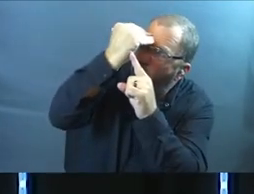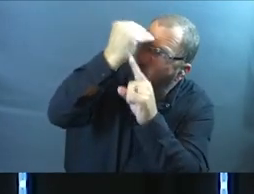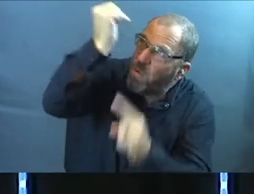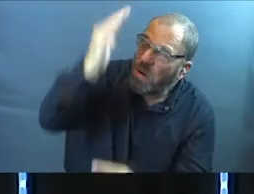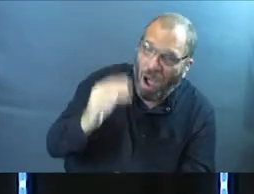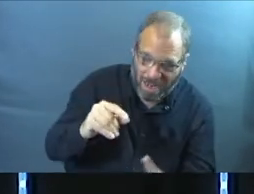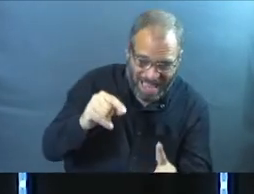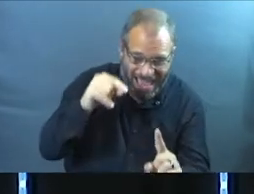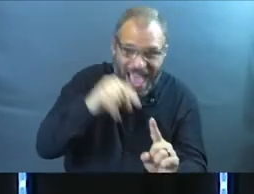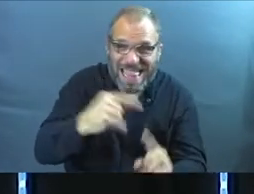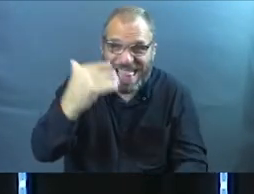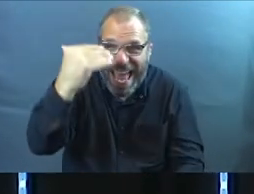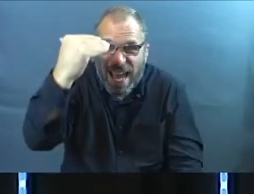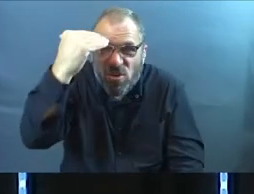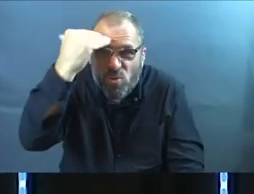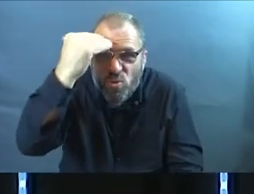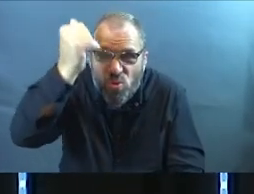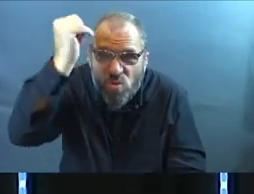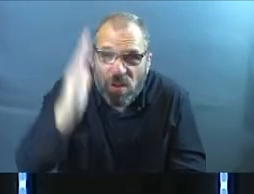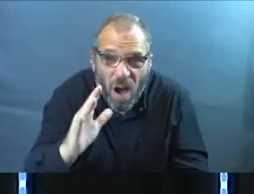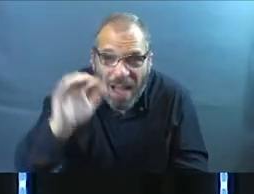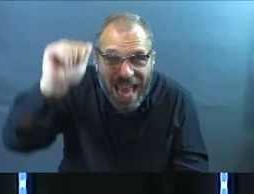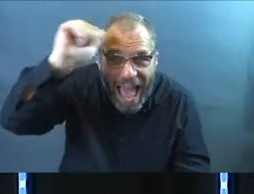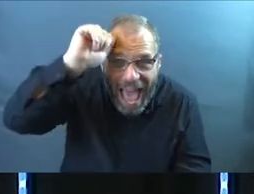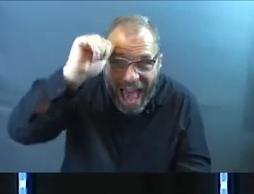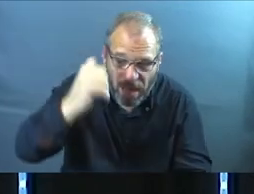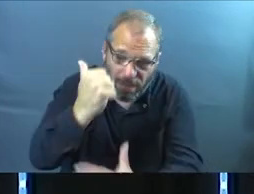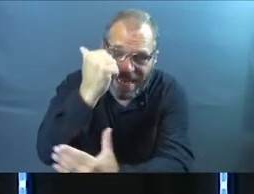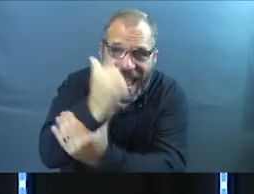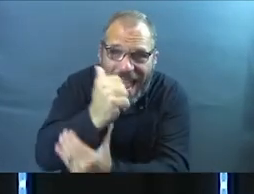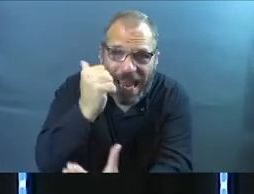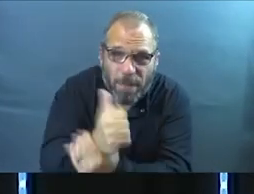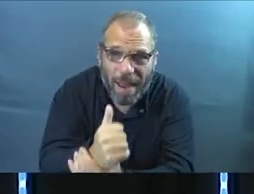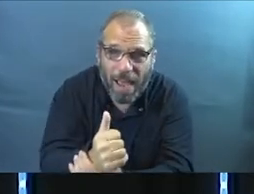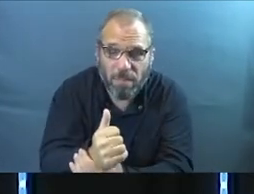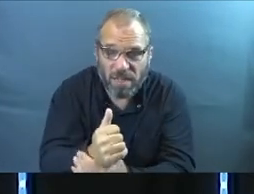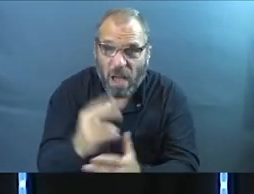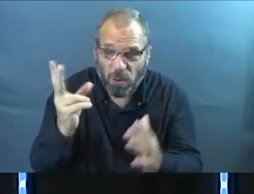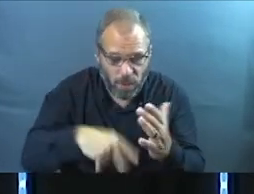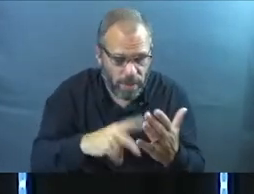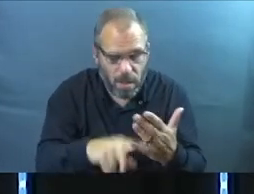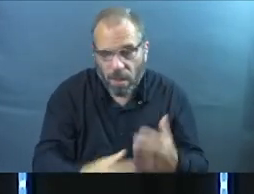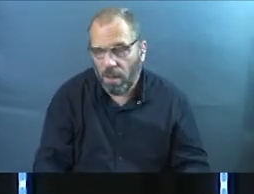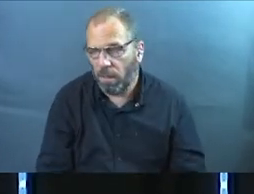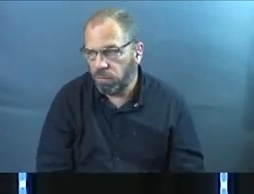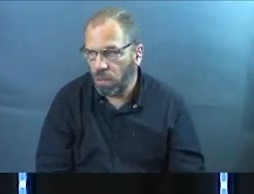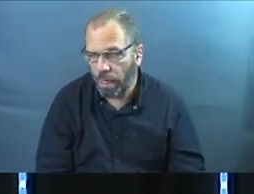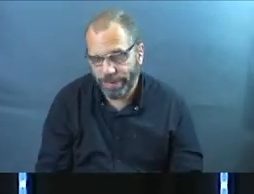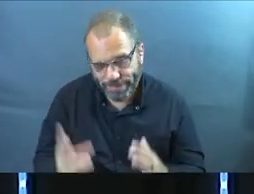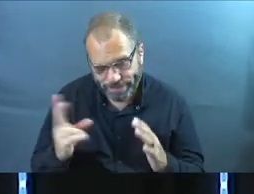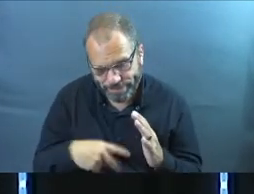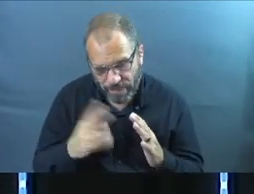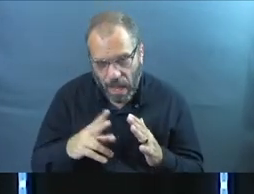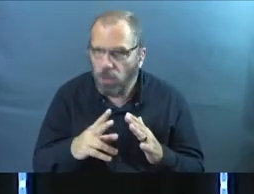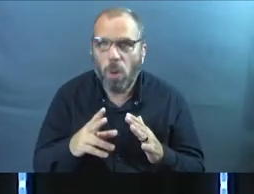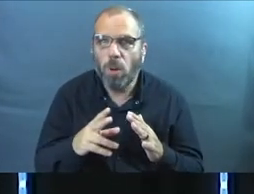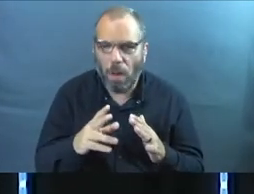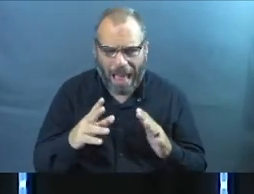And they knew God. And when you read that, is it boring to you? Or you're like, oh God, how do I get